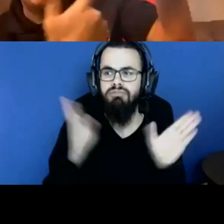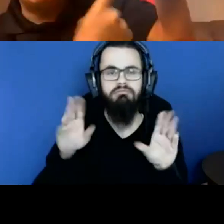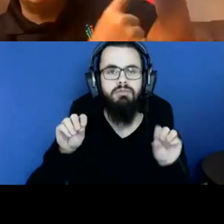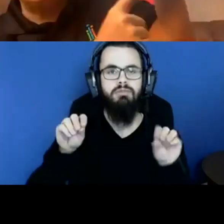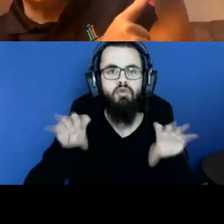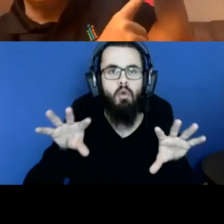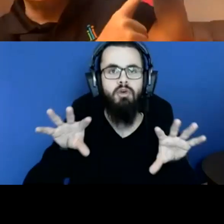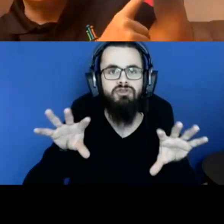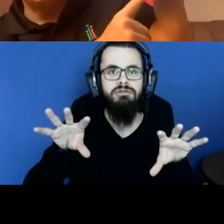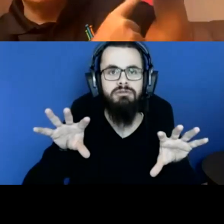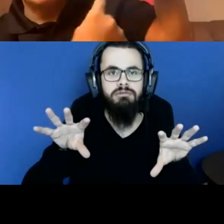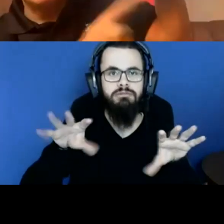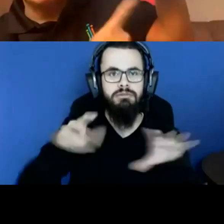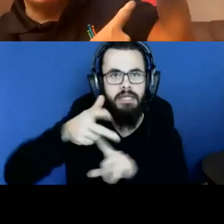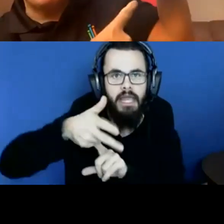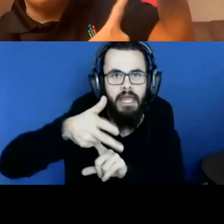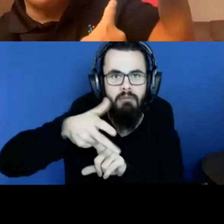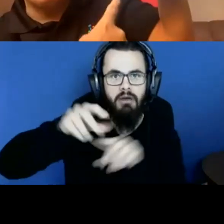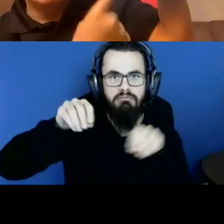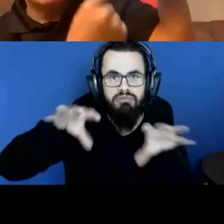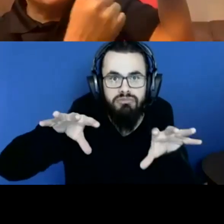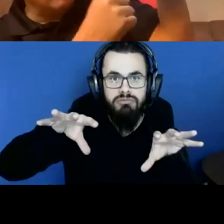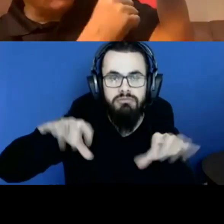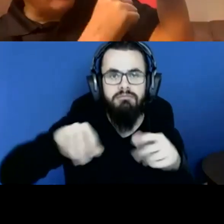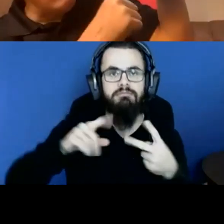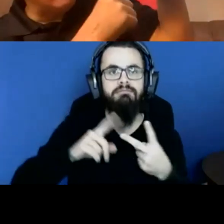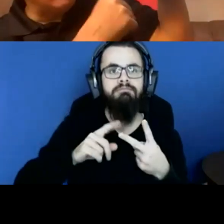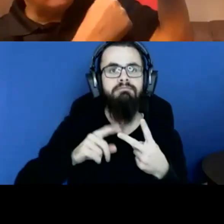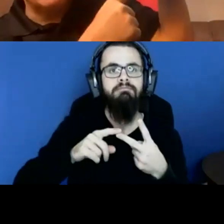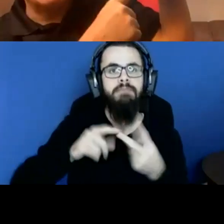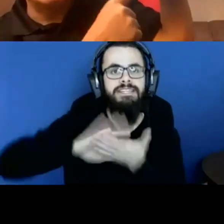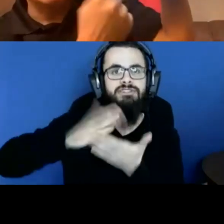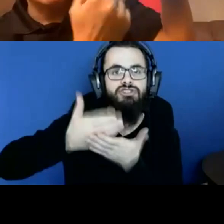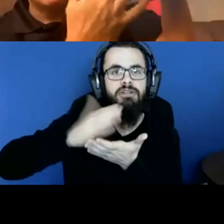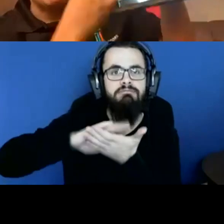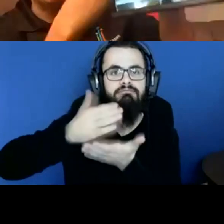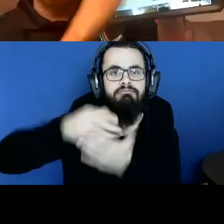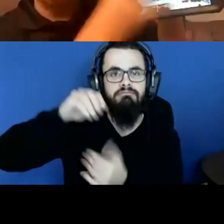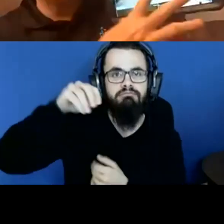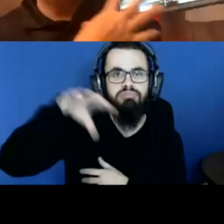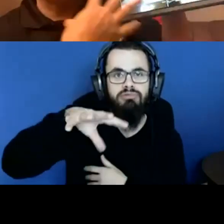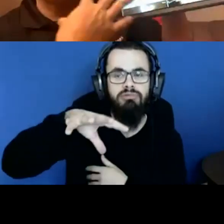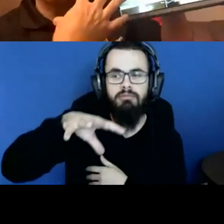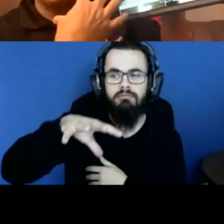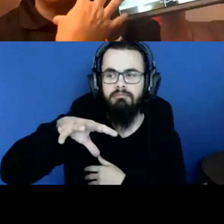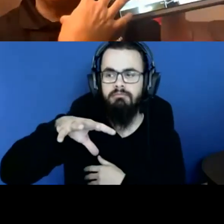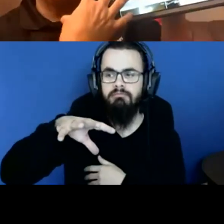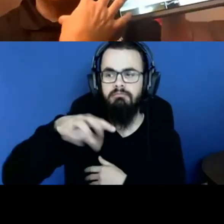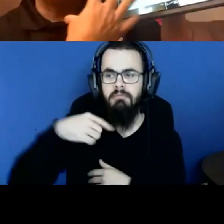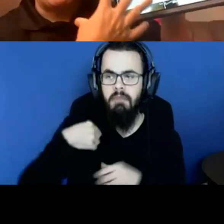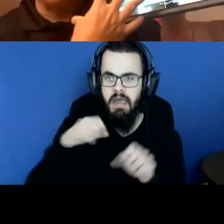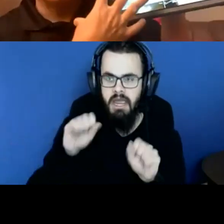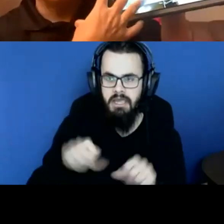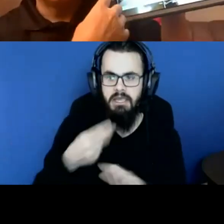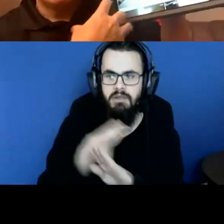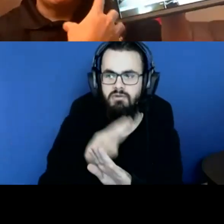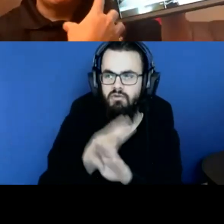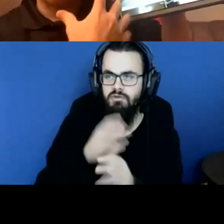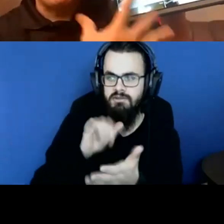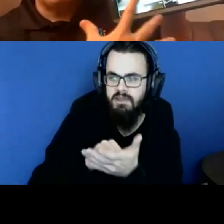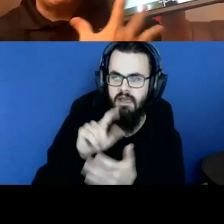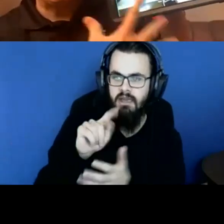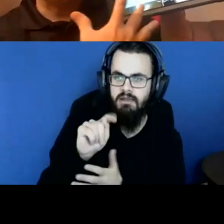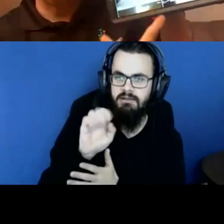and my kitchen. So therefore, the camera's in the kitchen, and I could use this. I could use this tablet